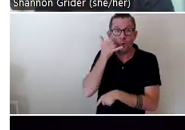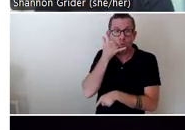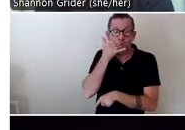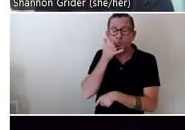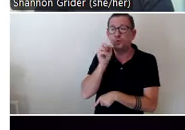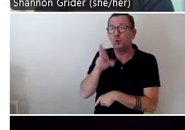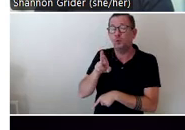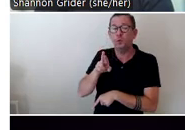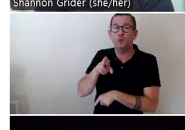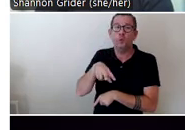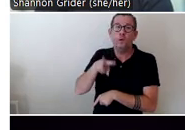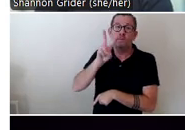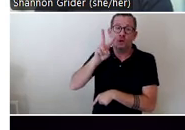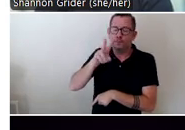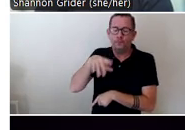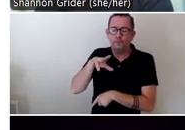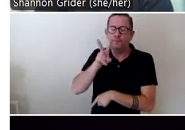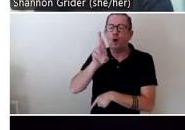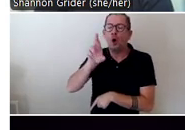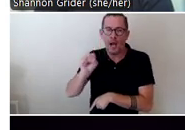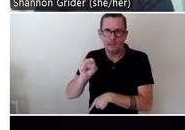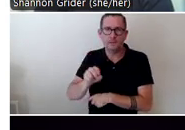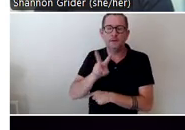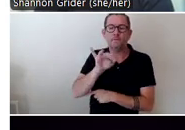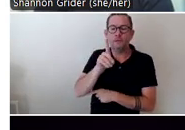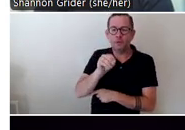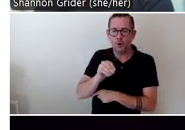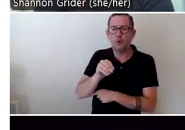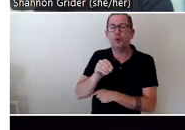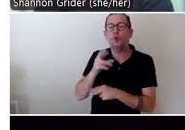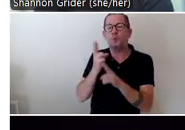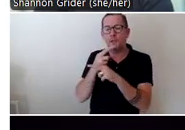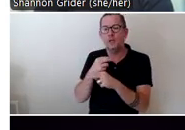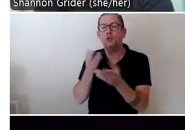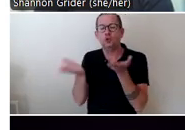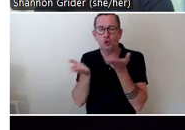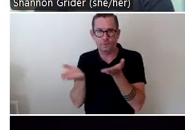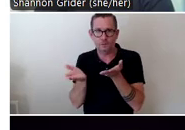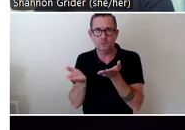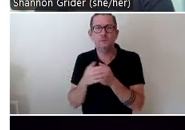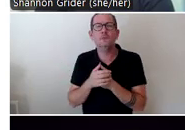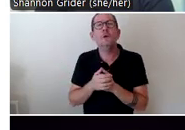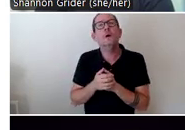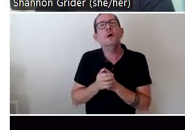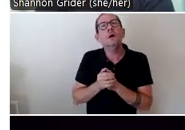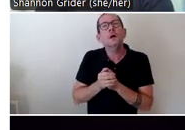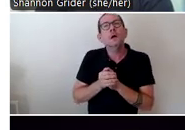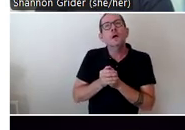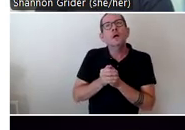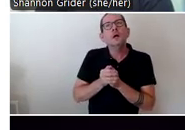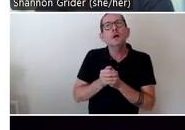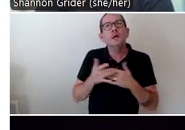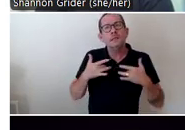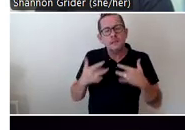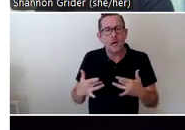If you call the individual directly, usually you go through a video relay service, which is